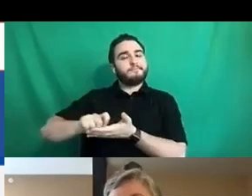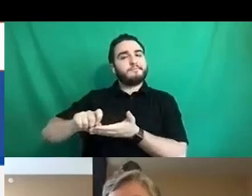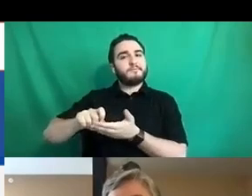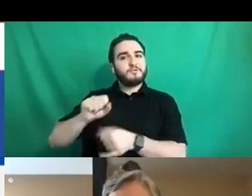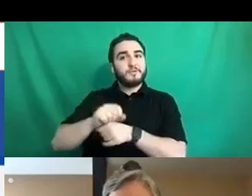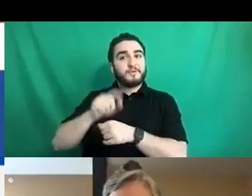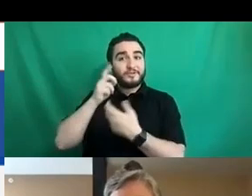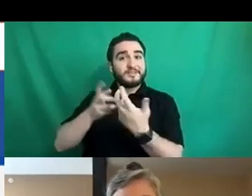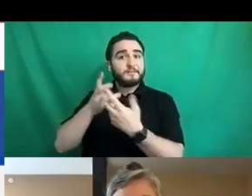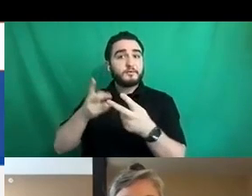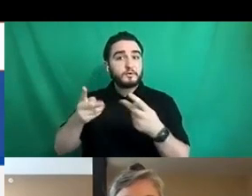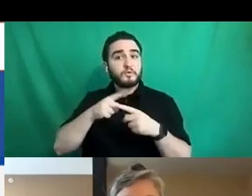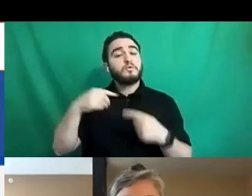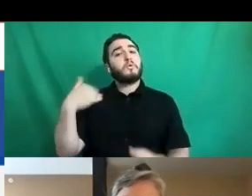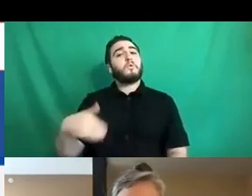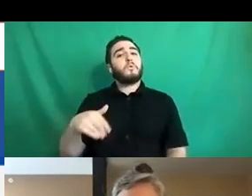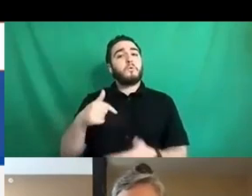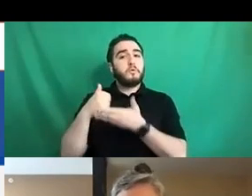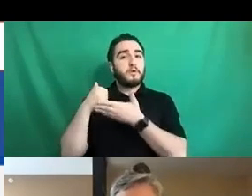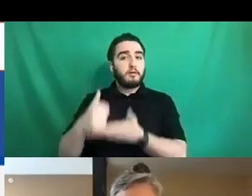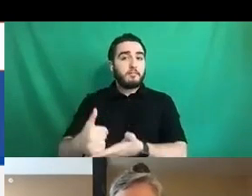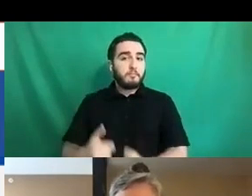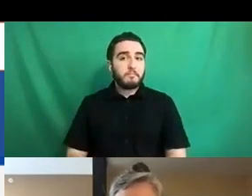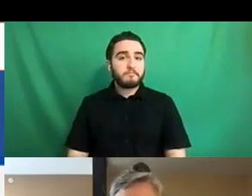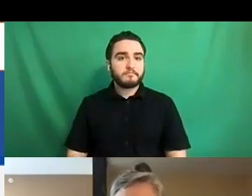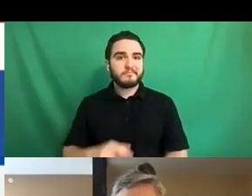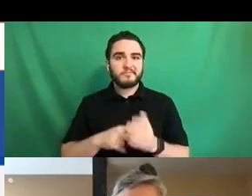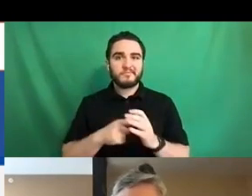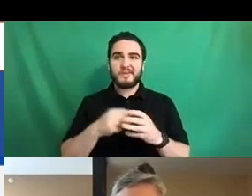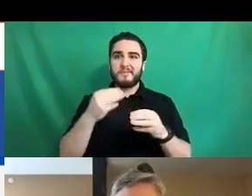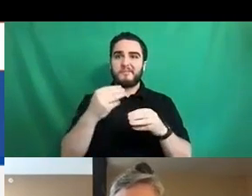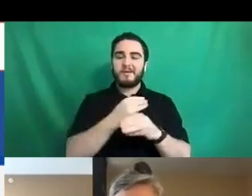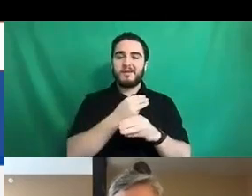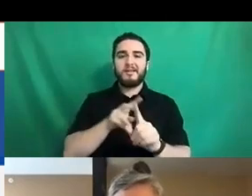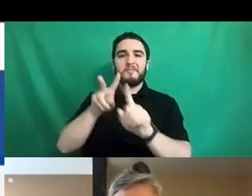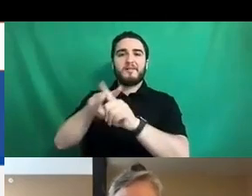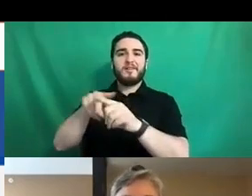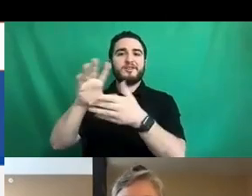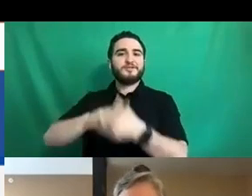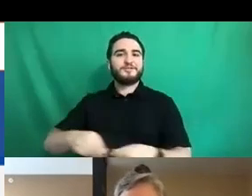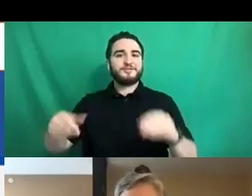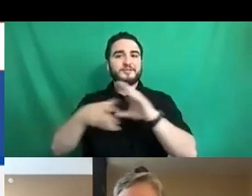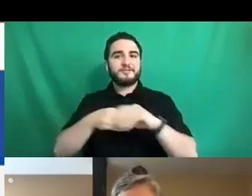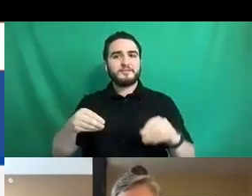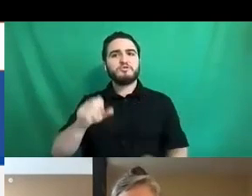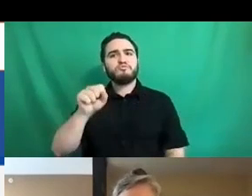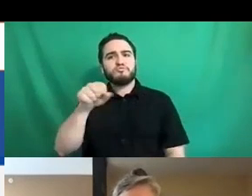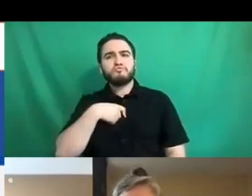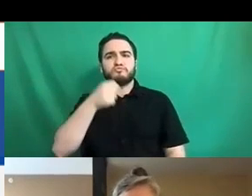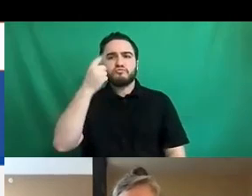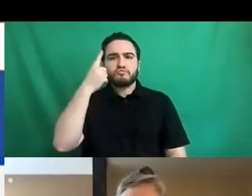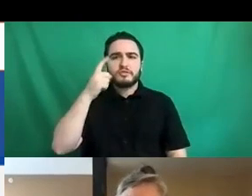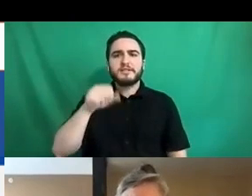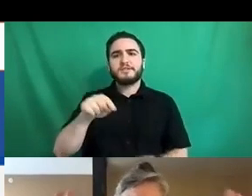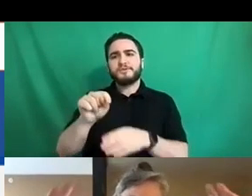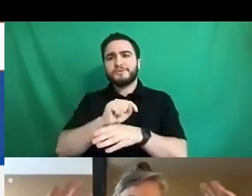can be very helpful. So we put math to the story that they were currently using. Yes, I understand that you can cross-train